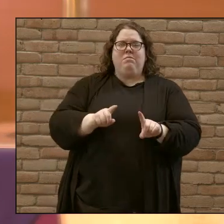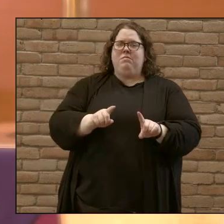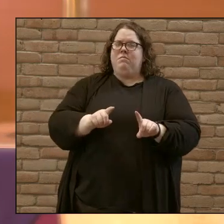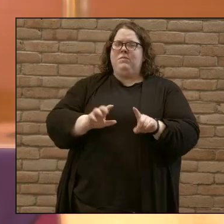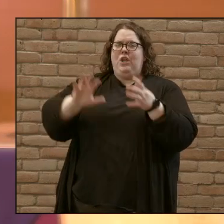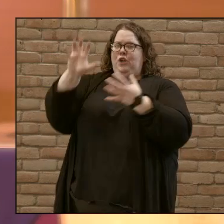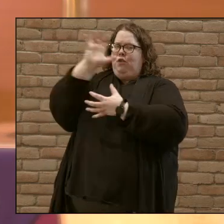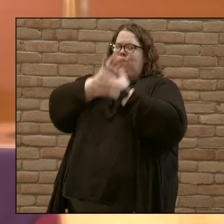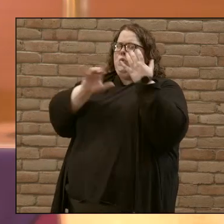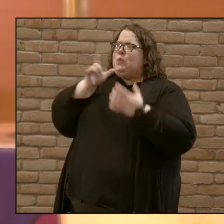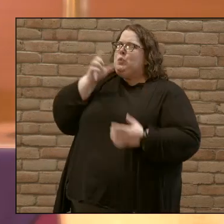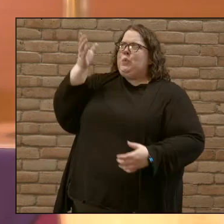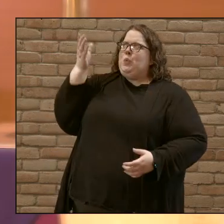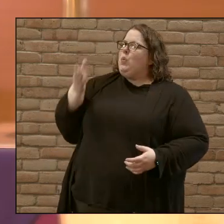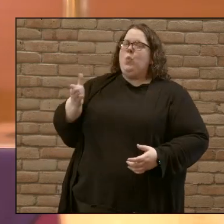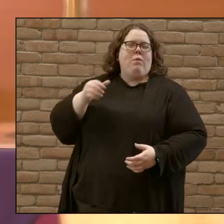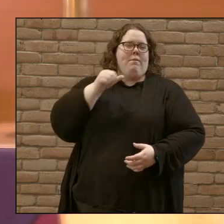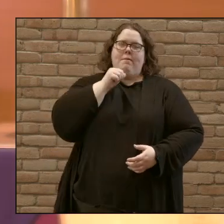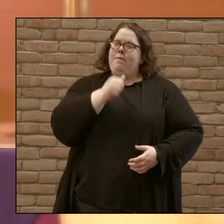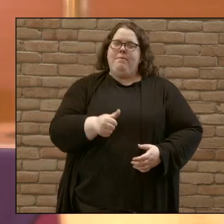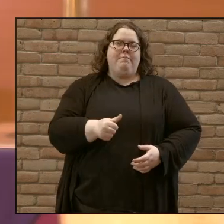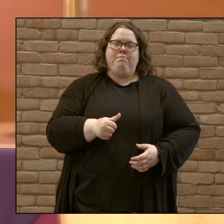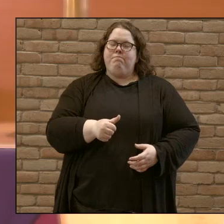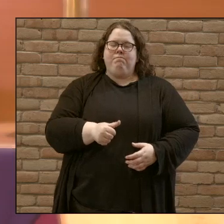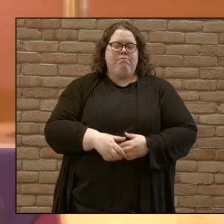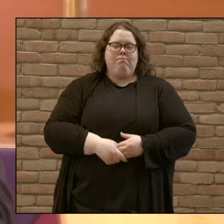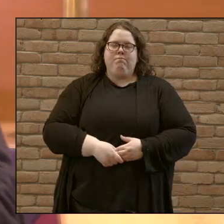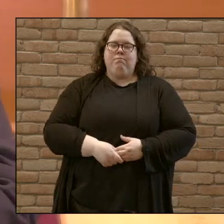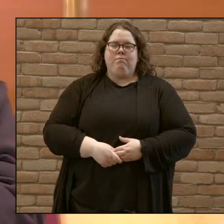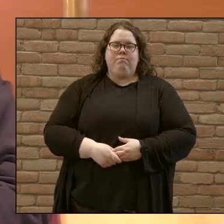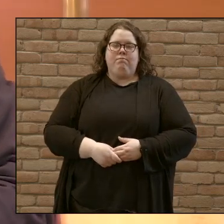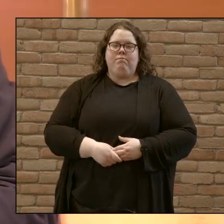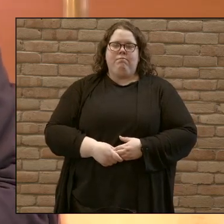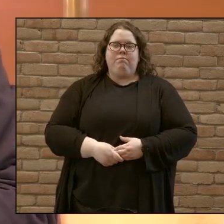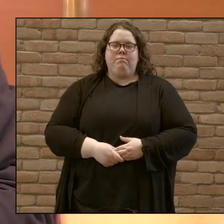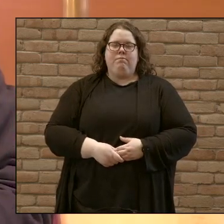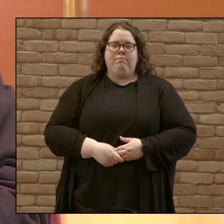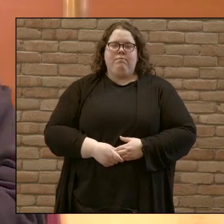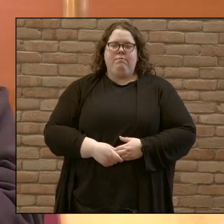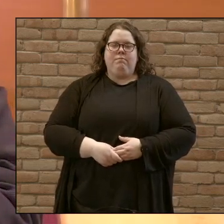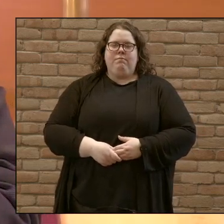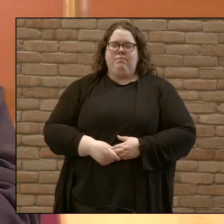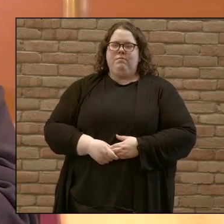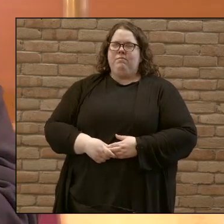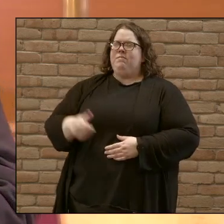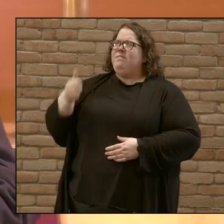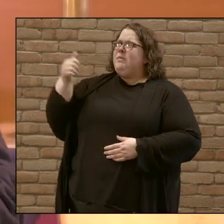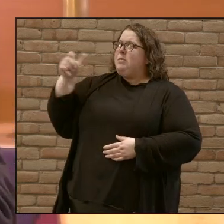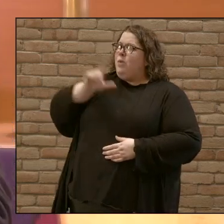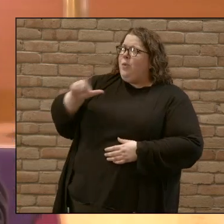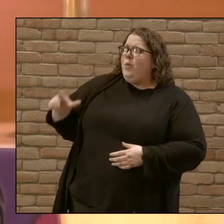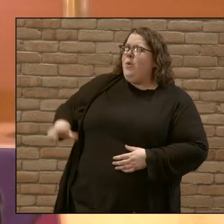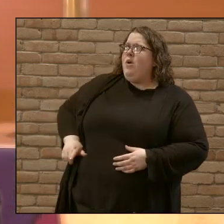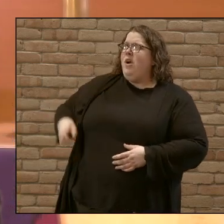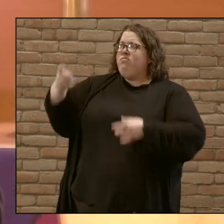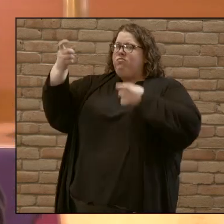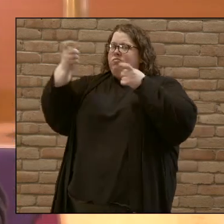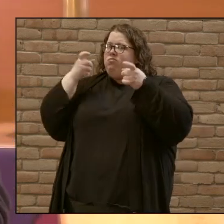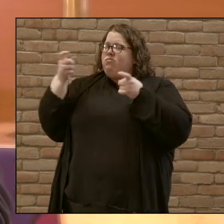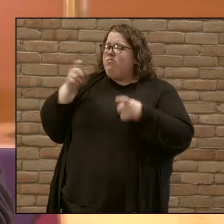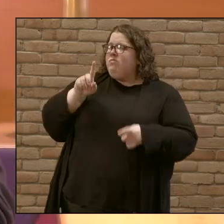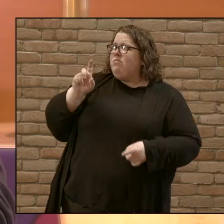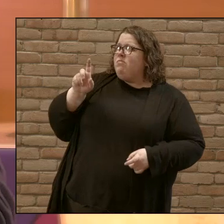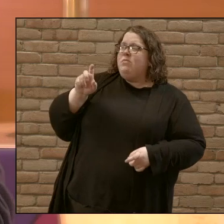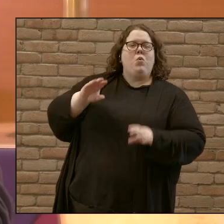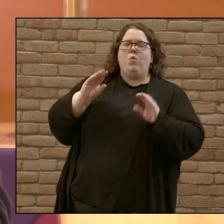is. No confusion about his lordship and his reign and what he has accomplished,